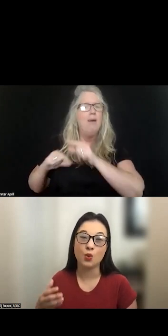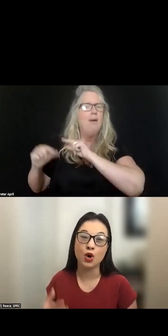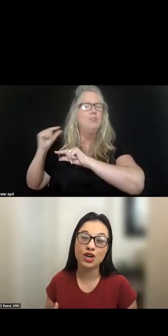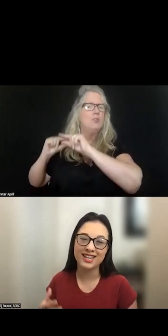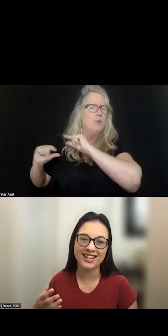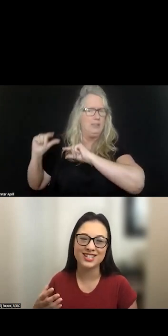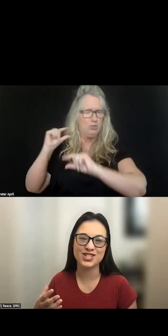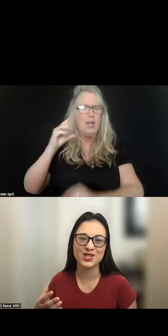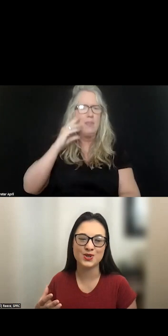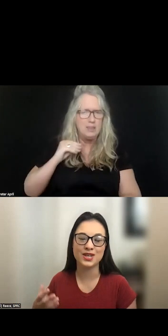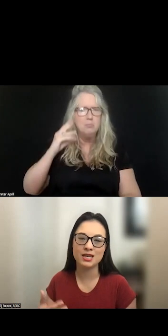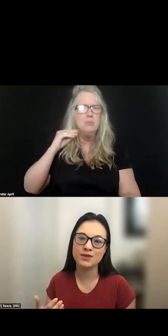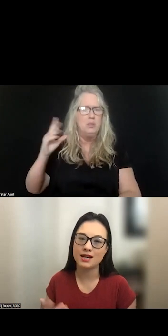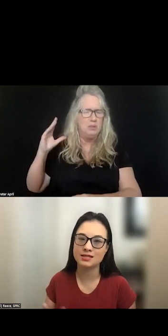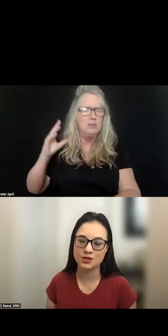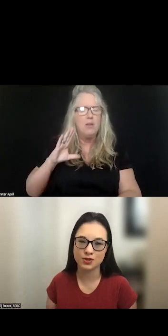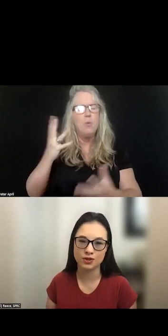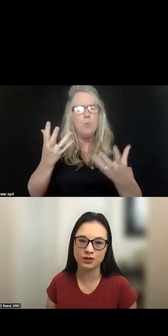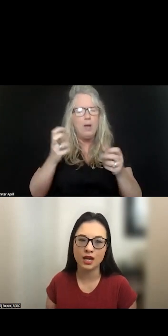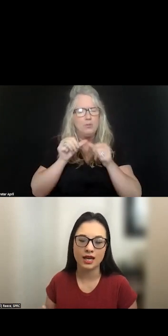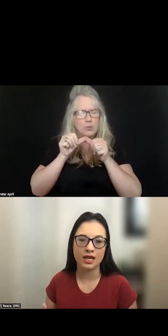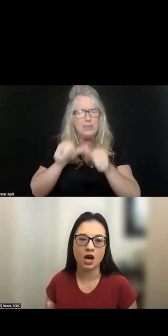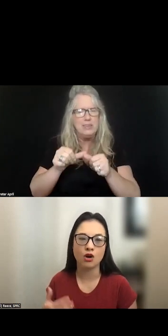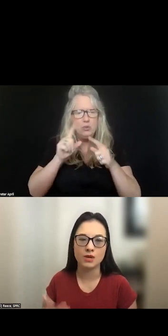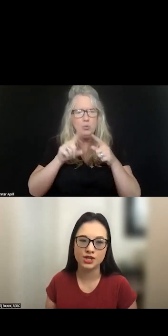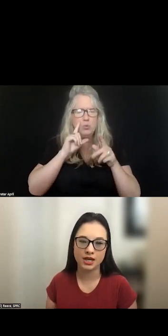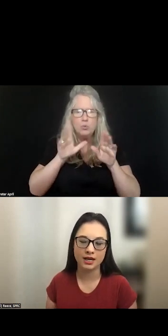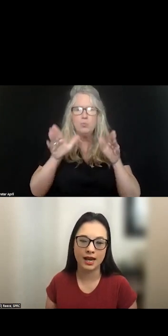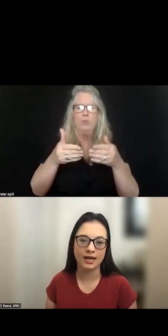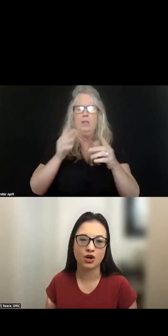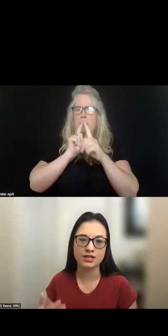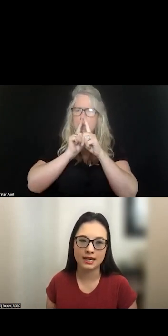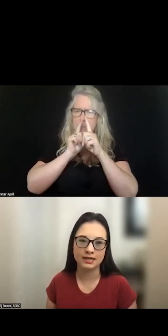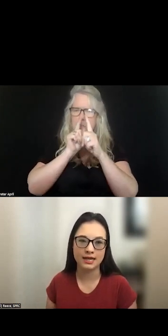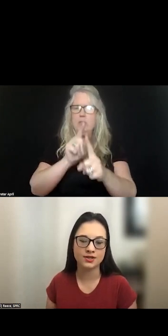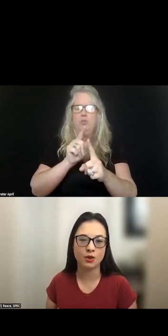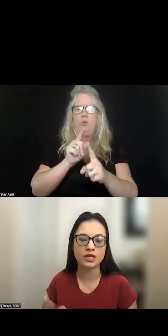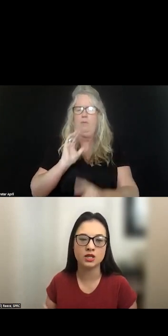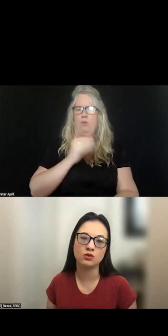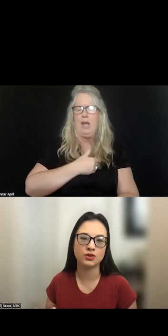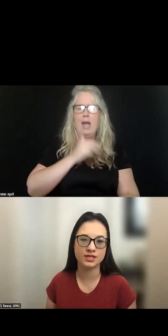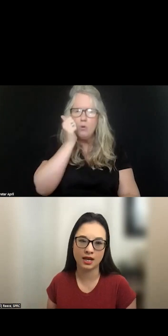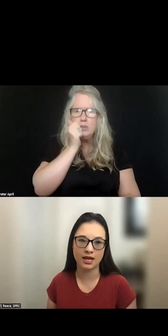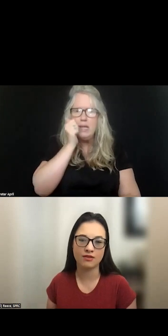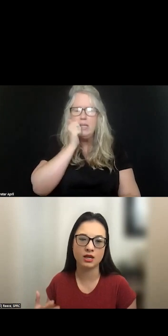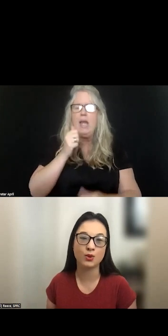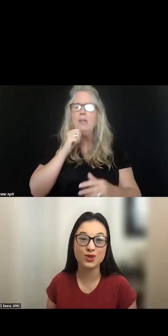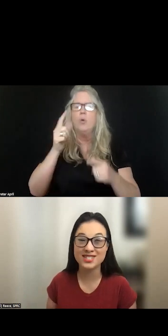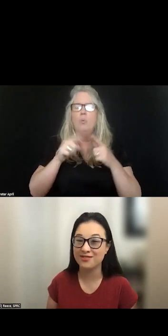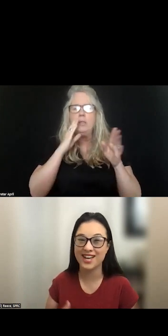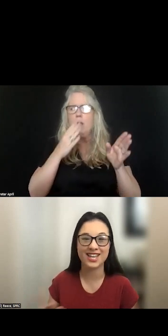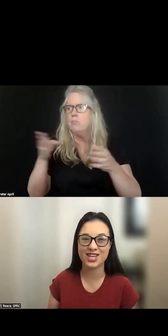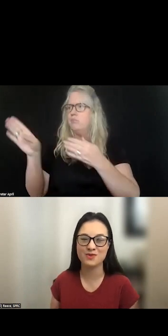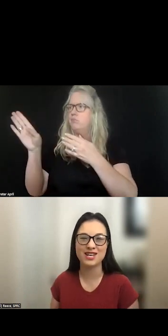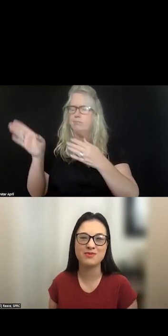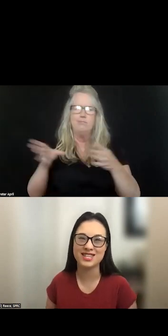and working to keep that central in our mission and our day-to-day so that we don't lose sight of the importance